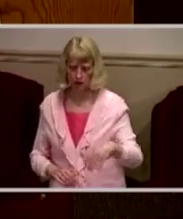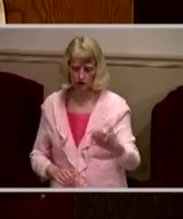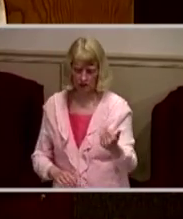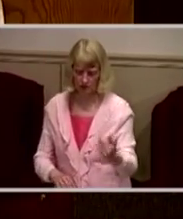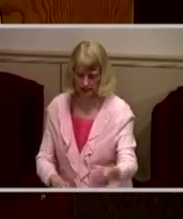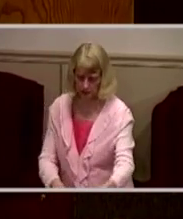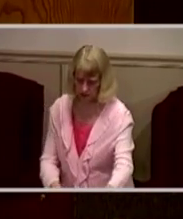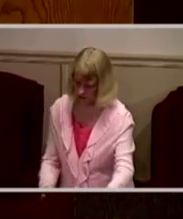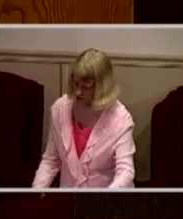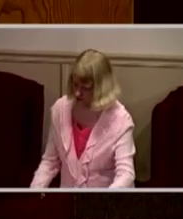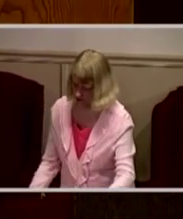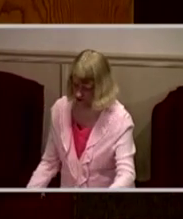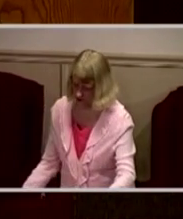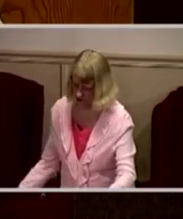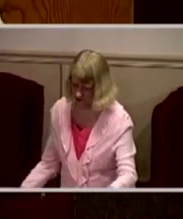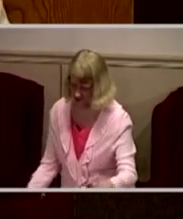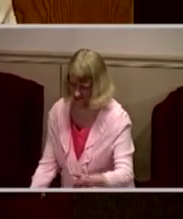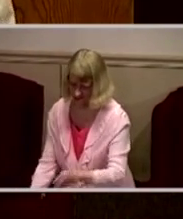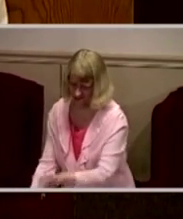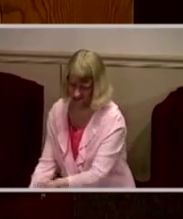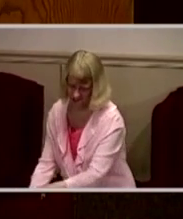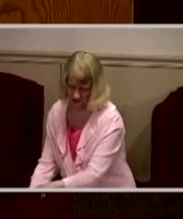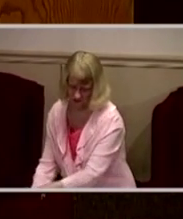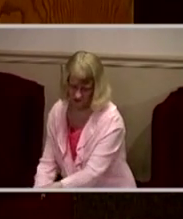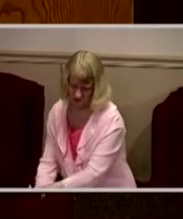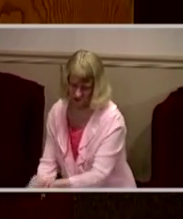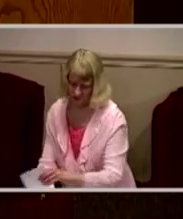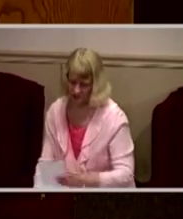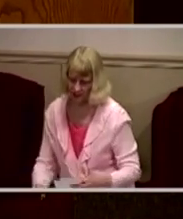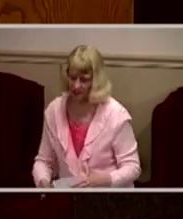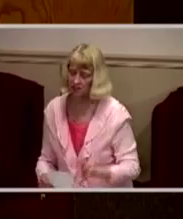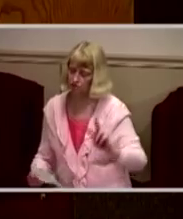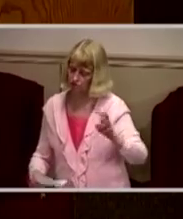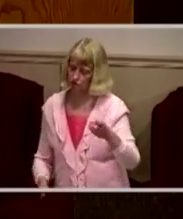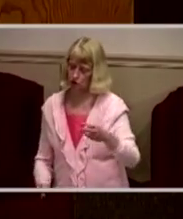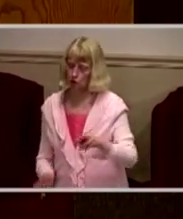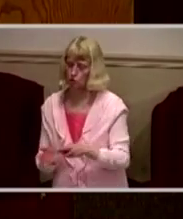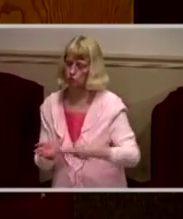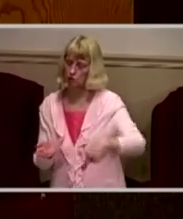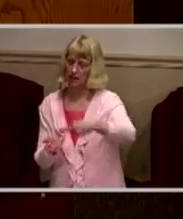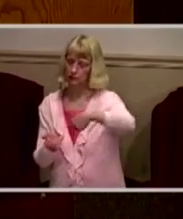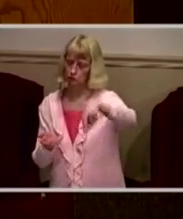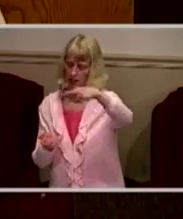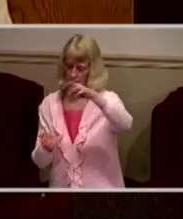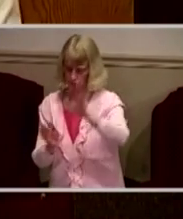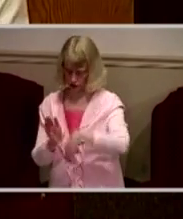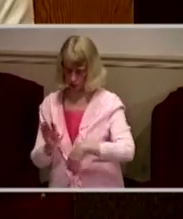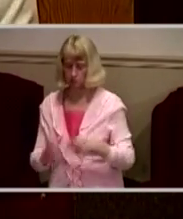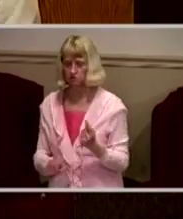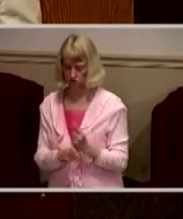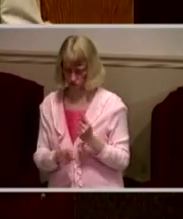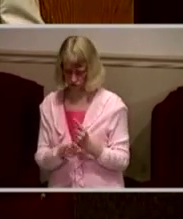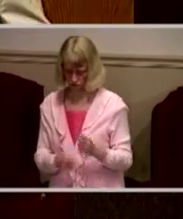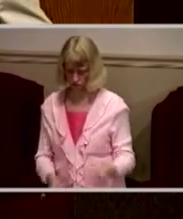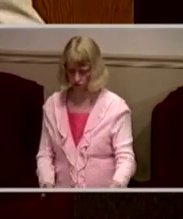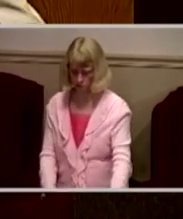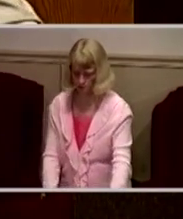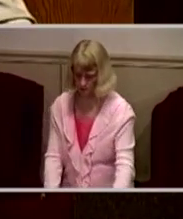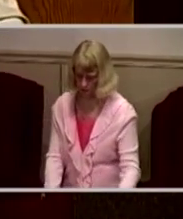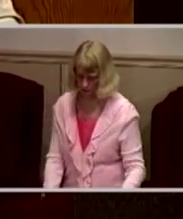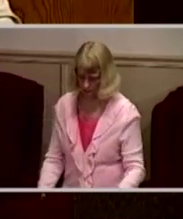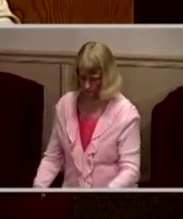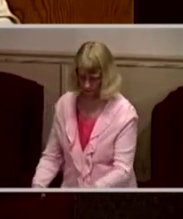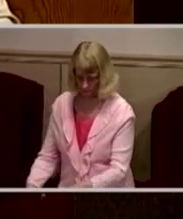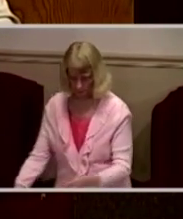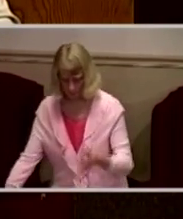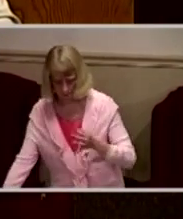You know, we often say that 1 Corinthians chapter 15 is the resurrection chapter. And it is, because it talks about the